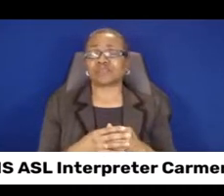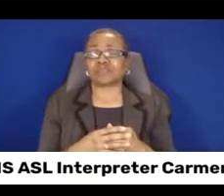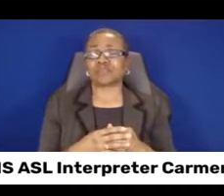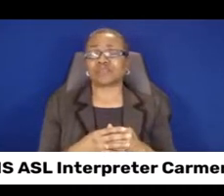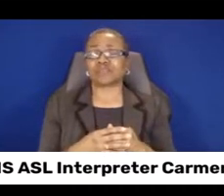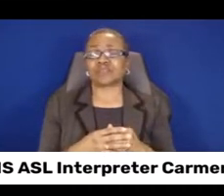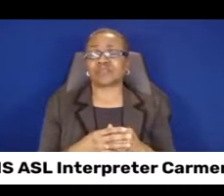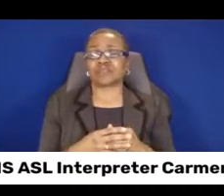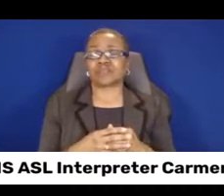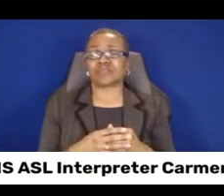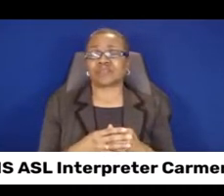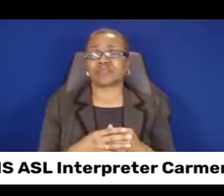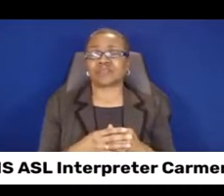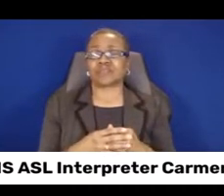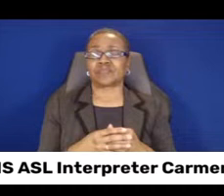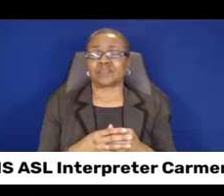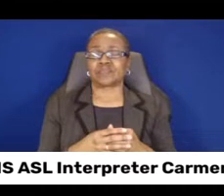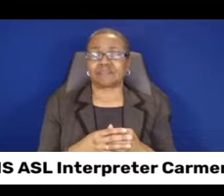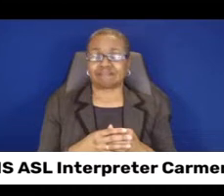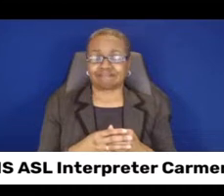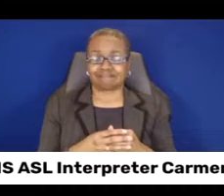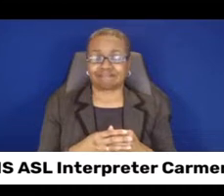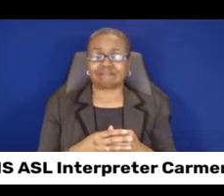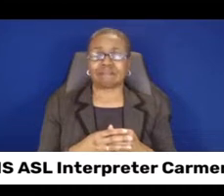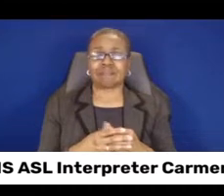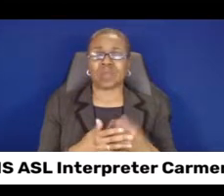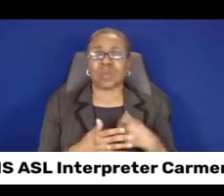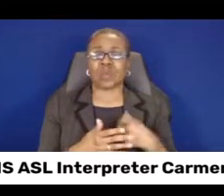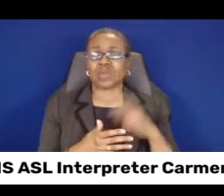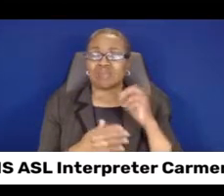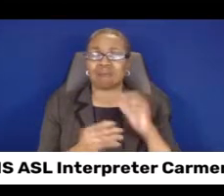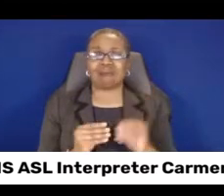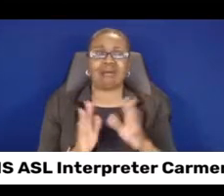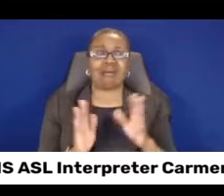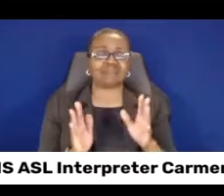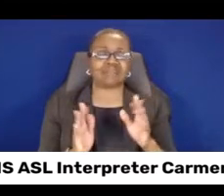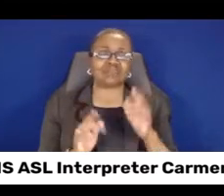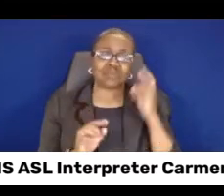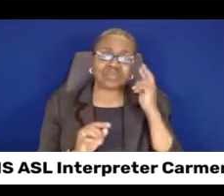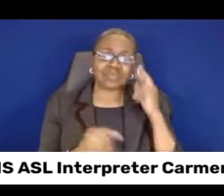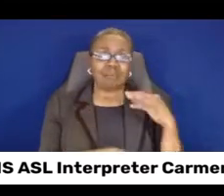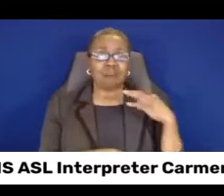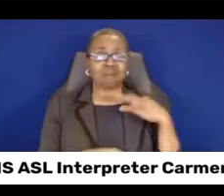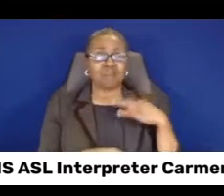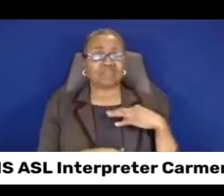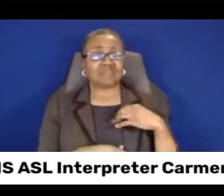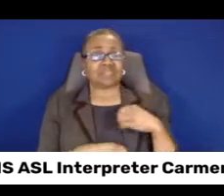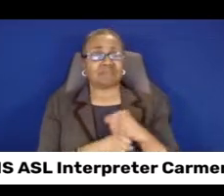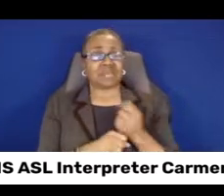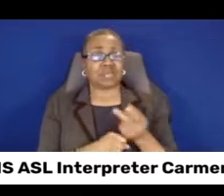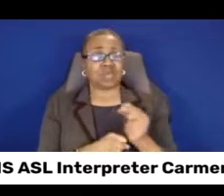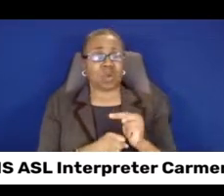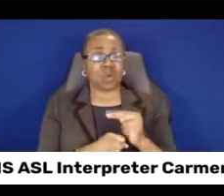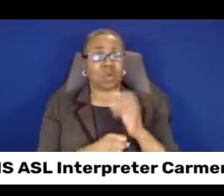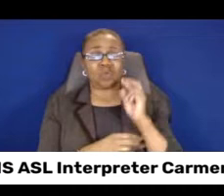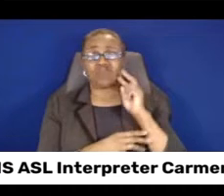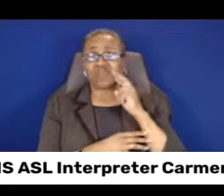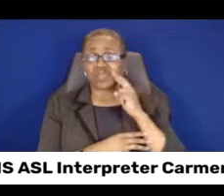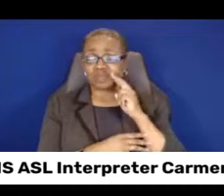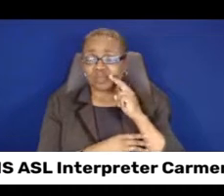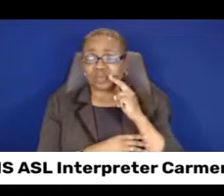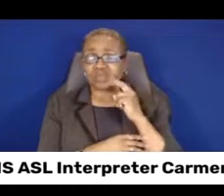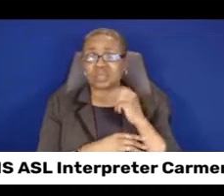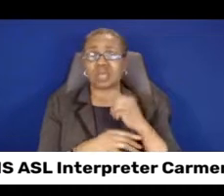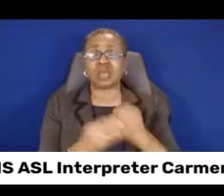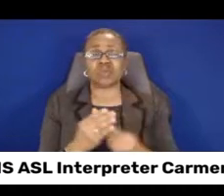the basic um, obvious benefits of producing your own vegetables, herbs, and flowers, we found that